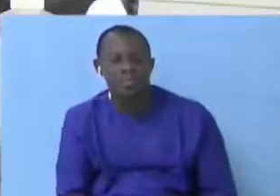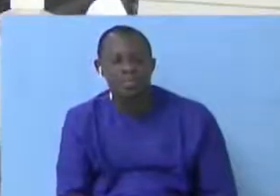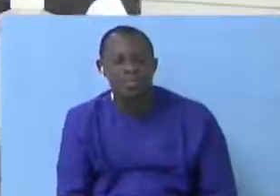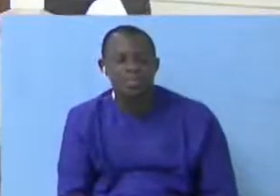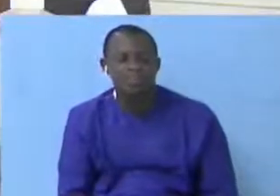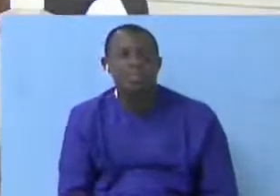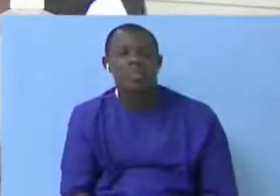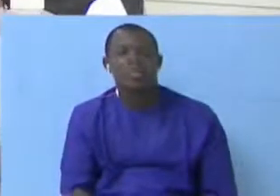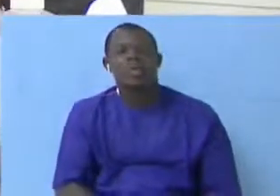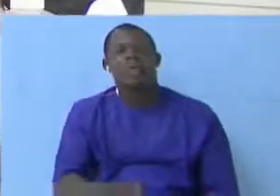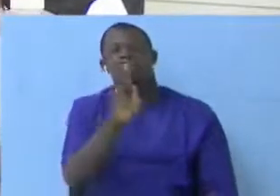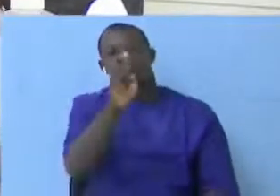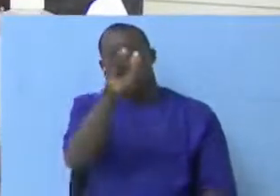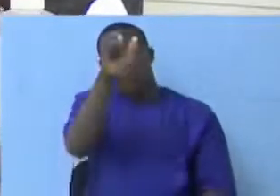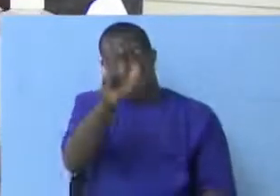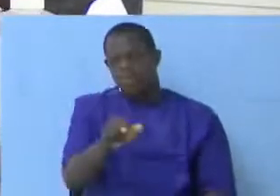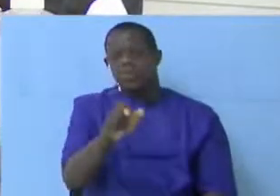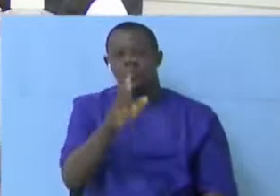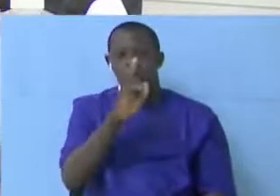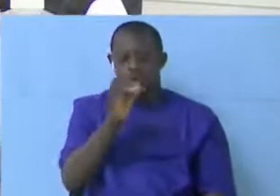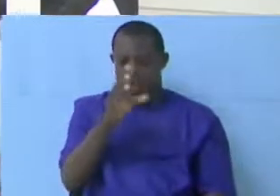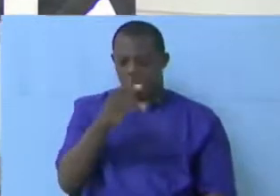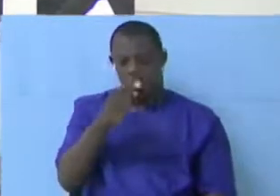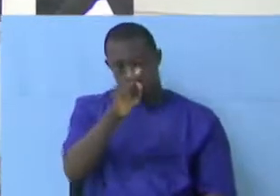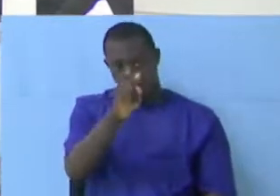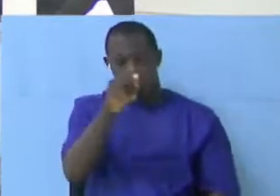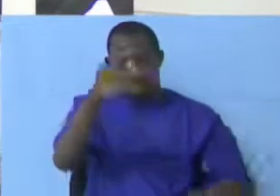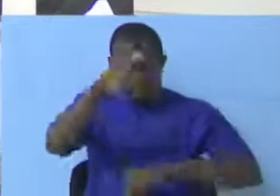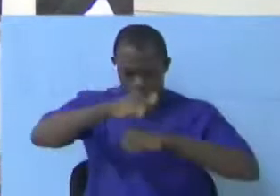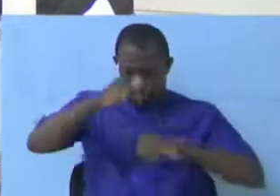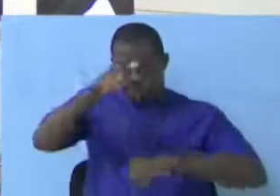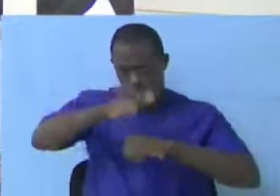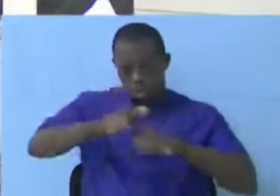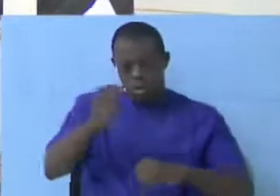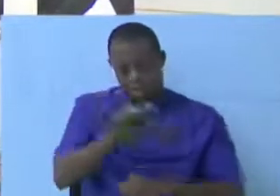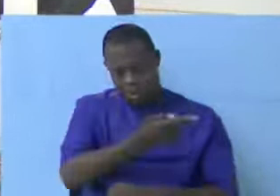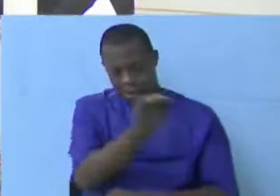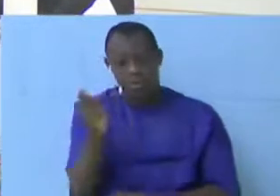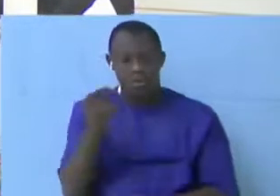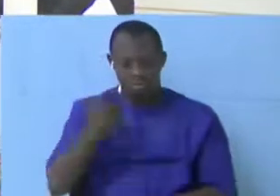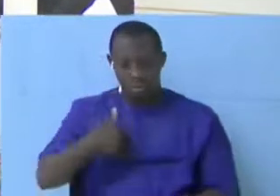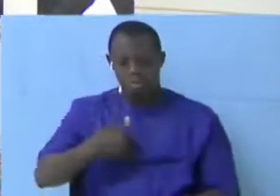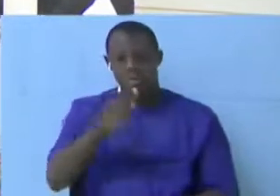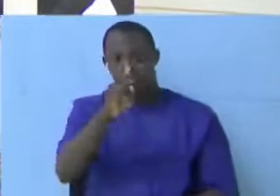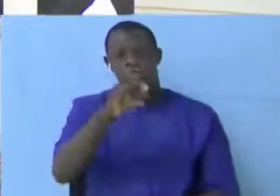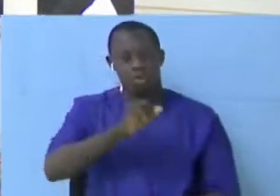You are the person who said you tortured these people.